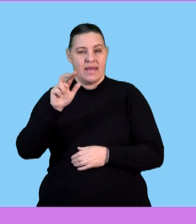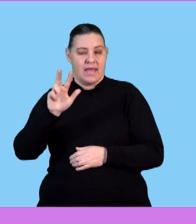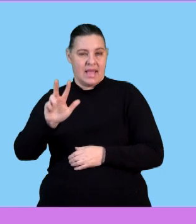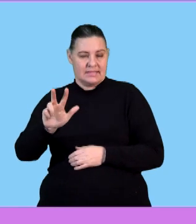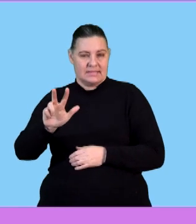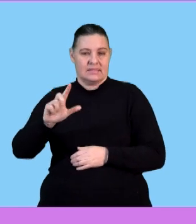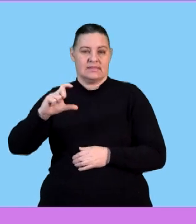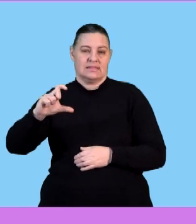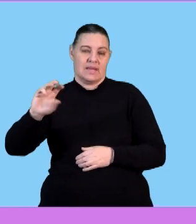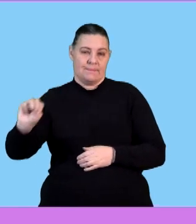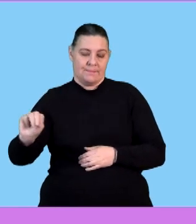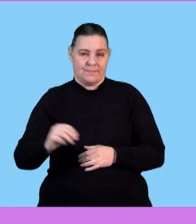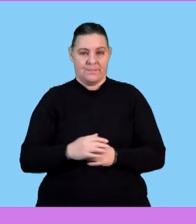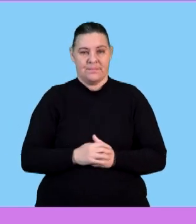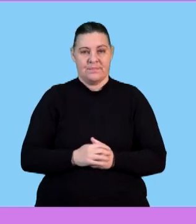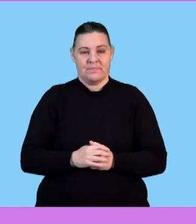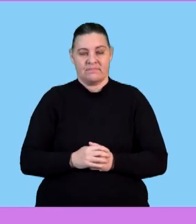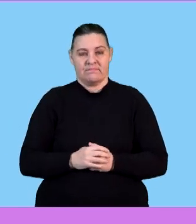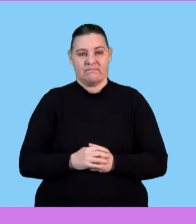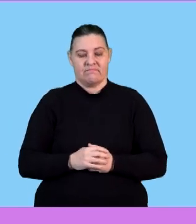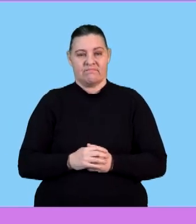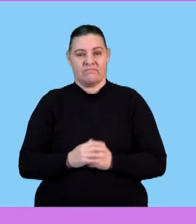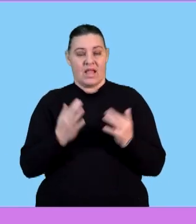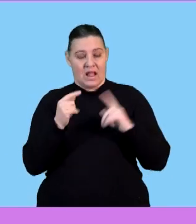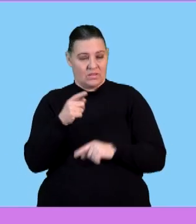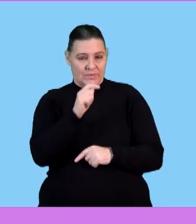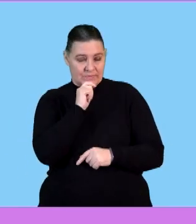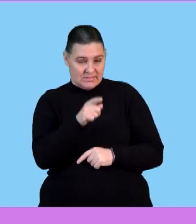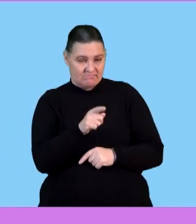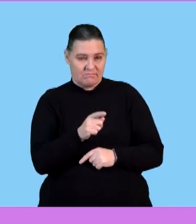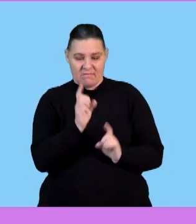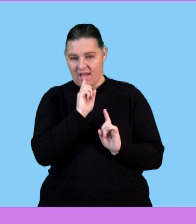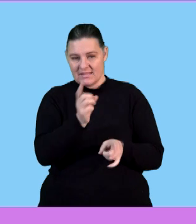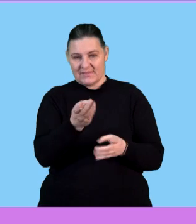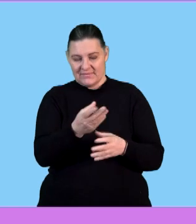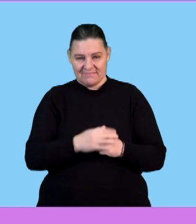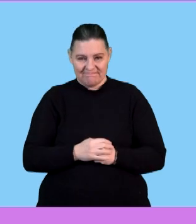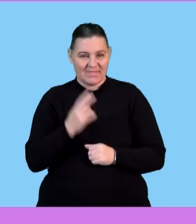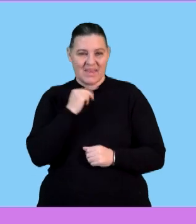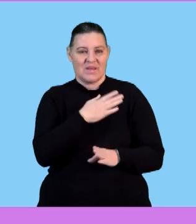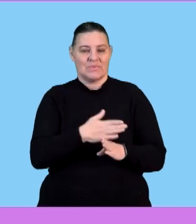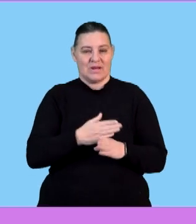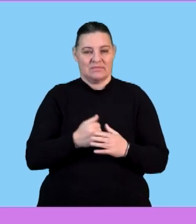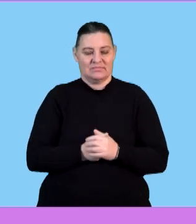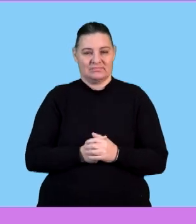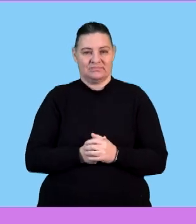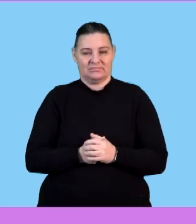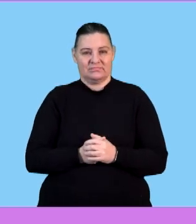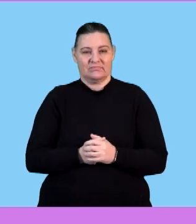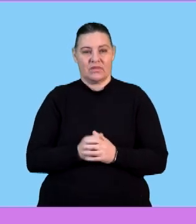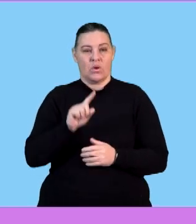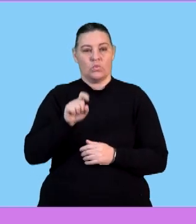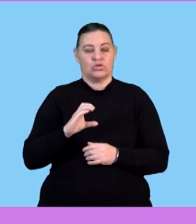427,8 centimeters. Use a calculator there if you want to. We get the answer. Right, nice work. Let's look at